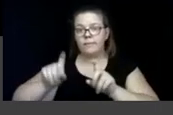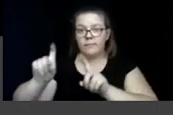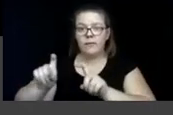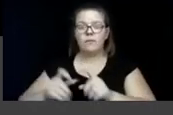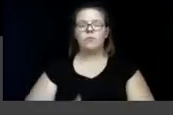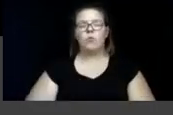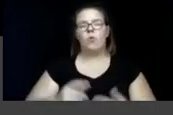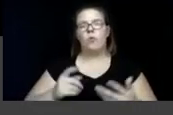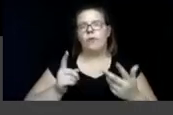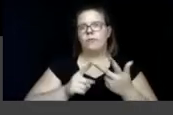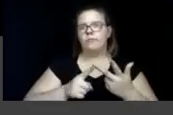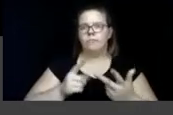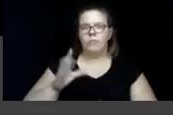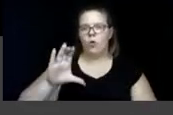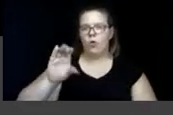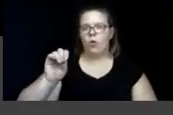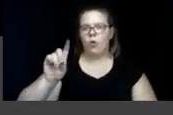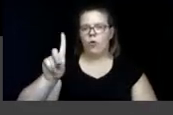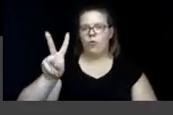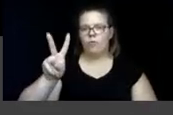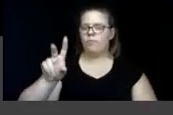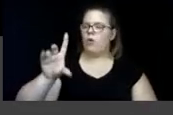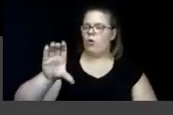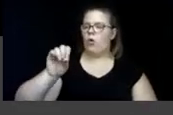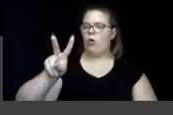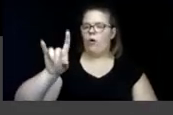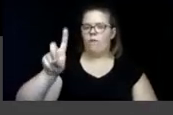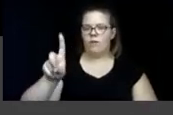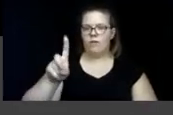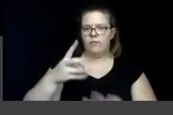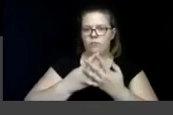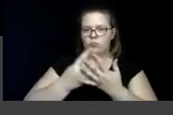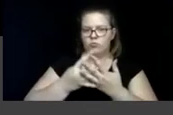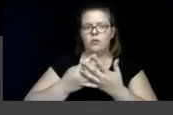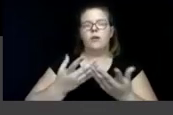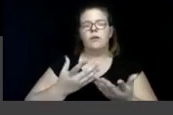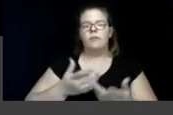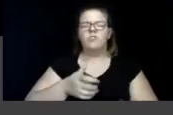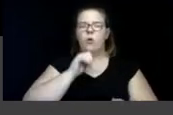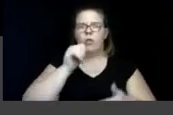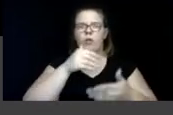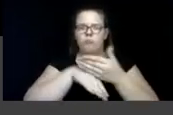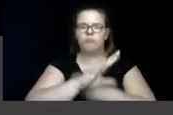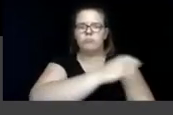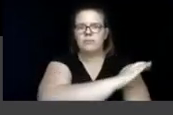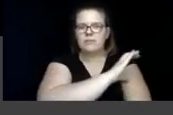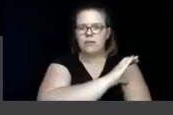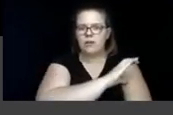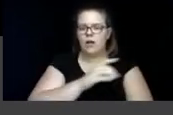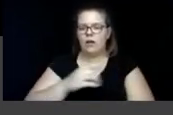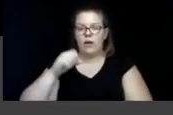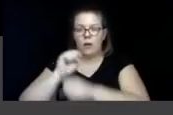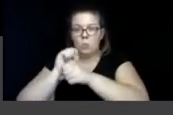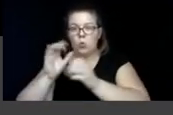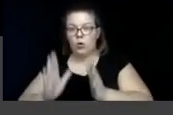COVID screening before the procedure. So they don't come into the clinic. We would go out to them, take care of